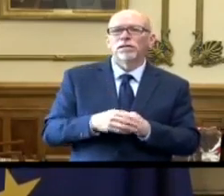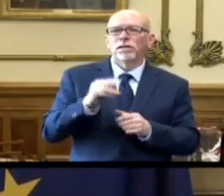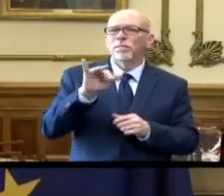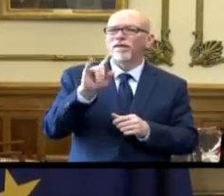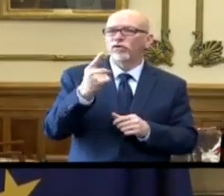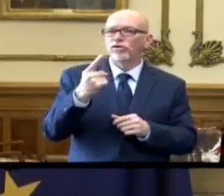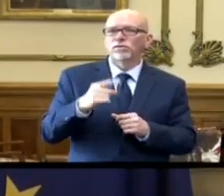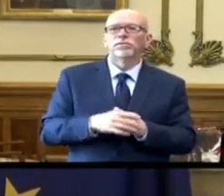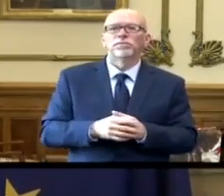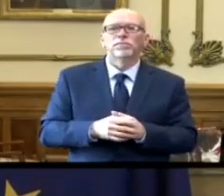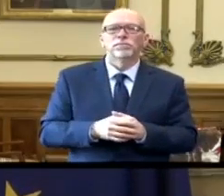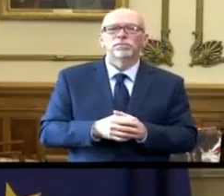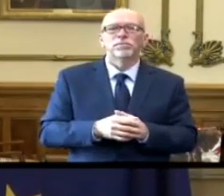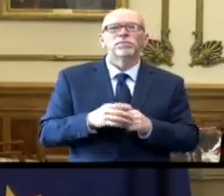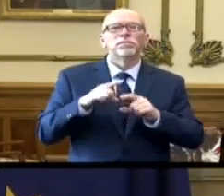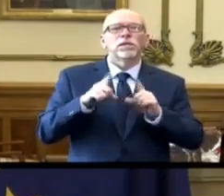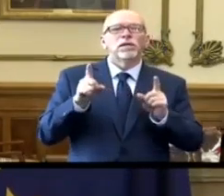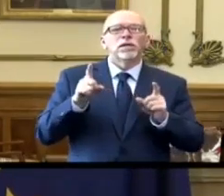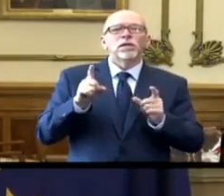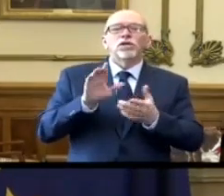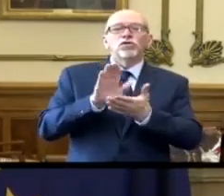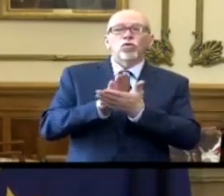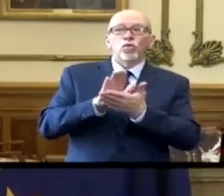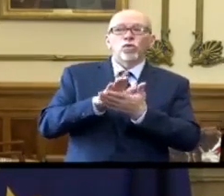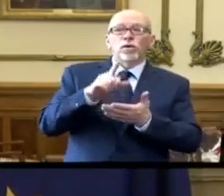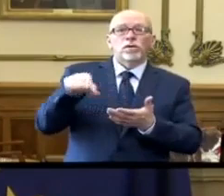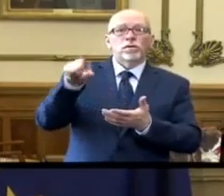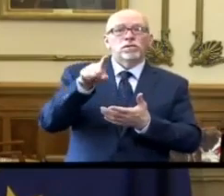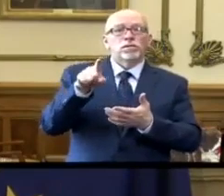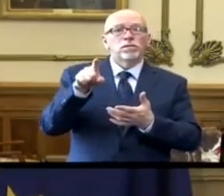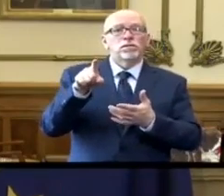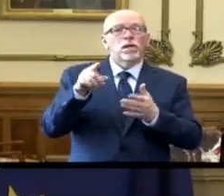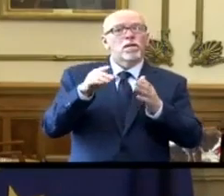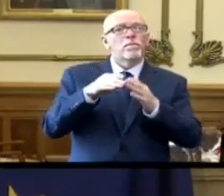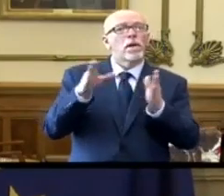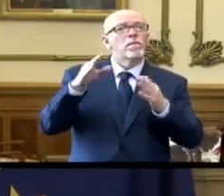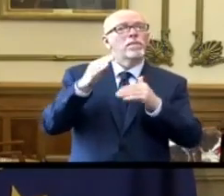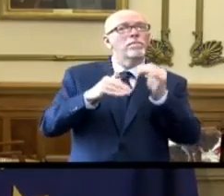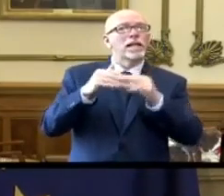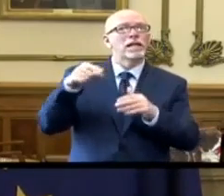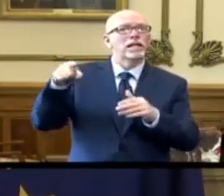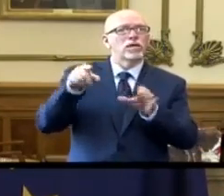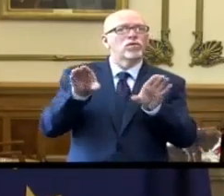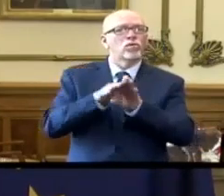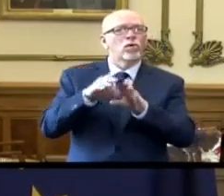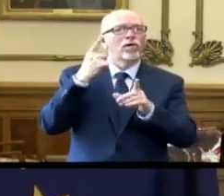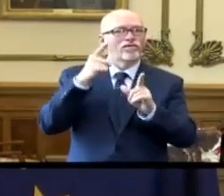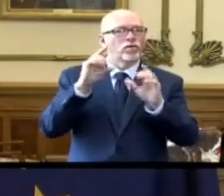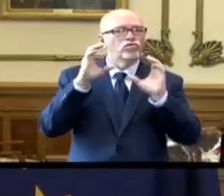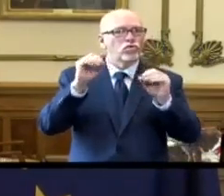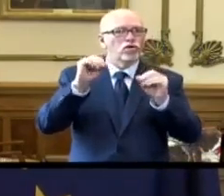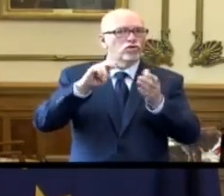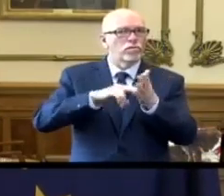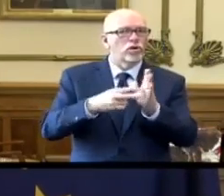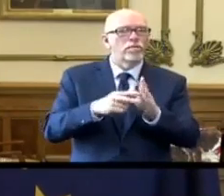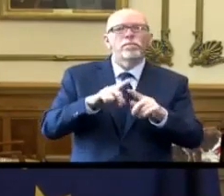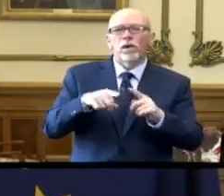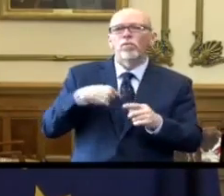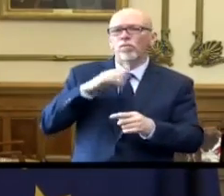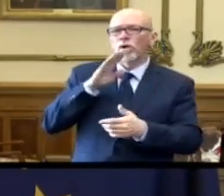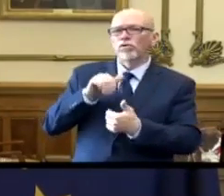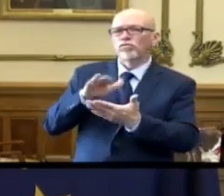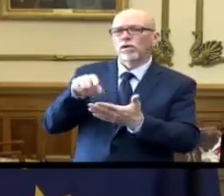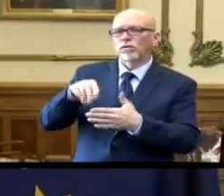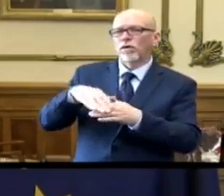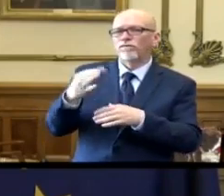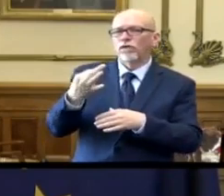May 1st, but schools are, the public buildings are shut down for instructional purposes, but we will address this